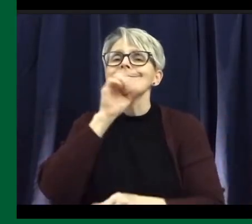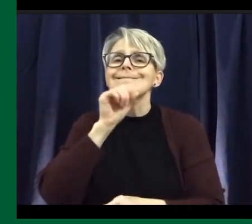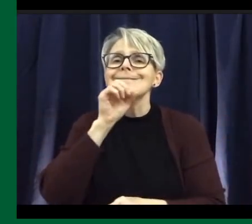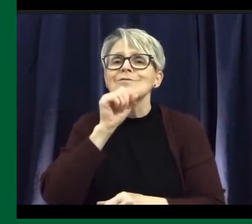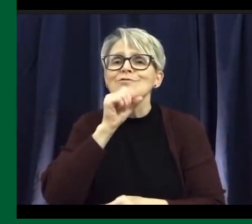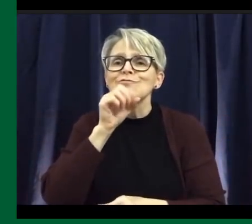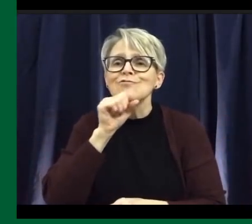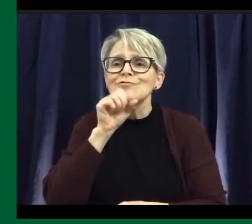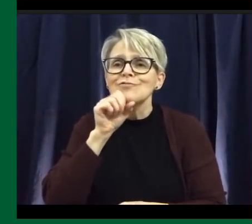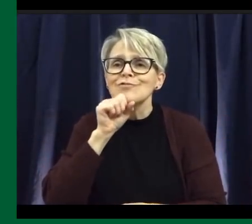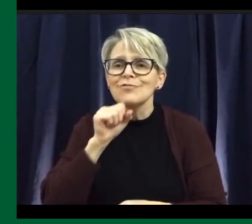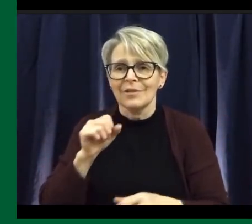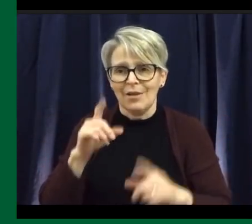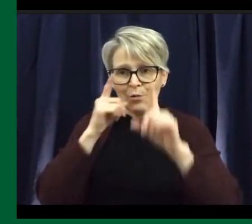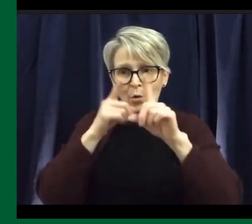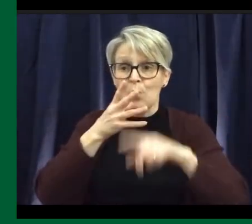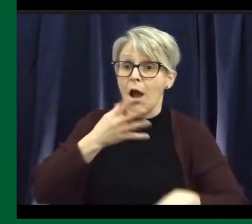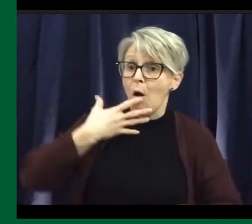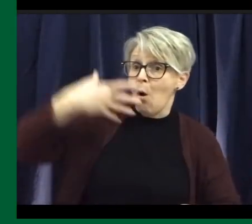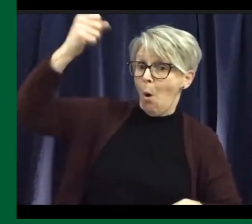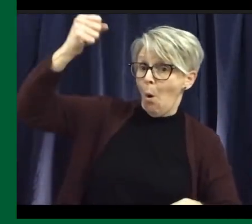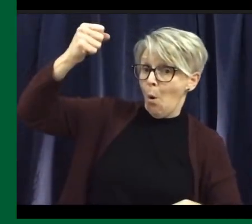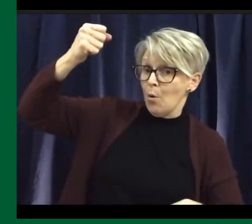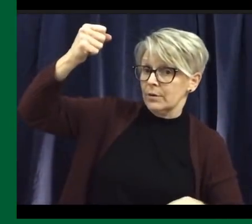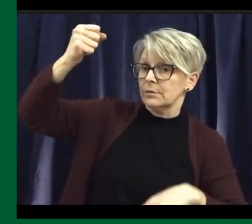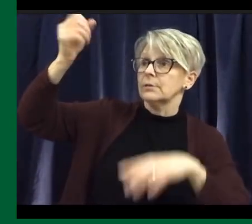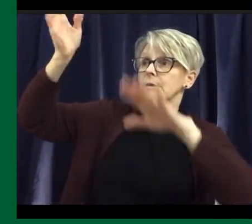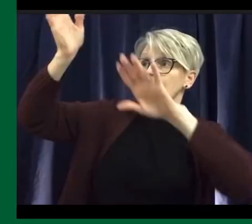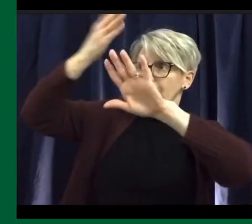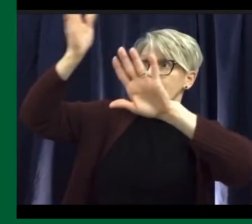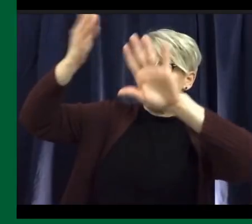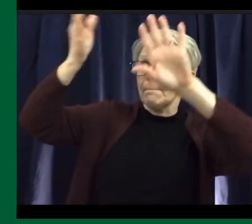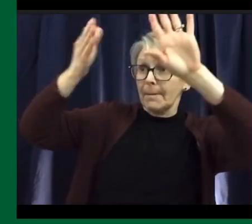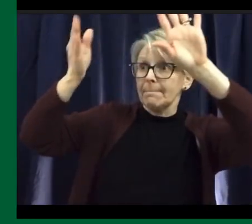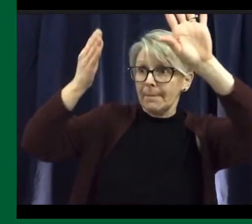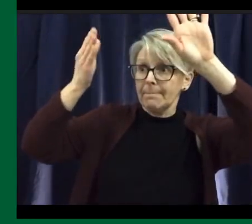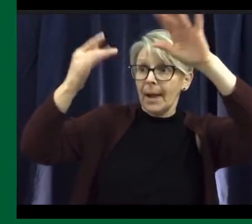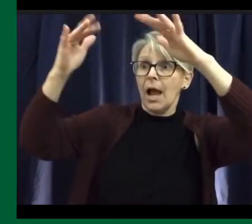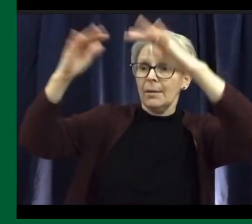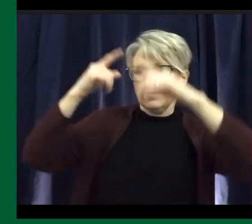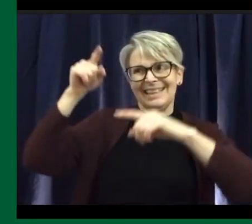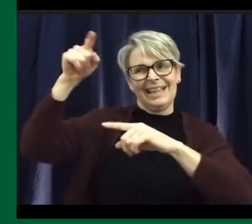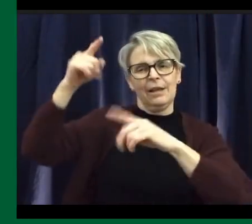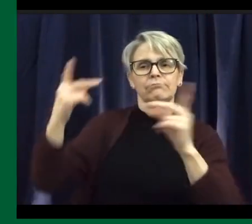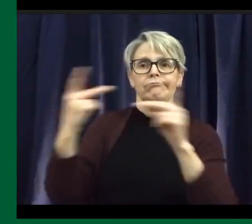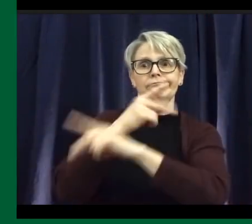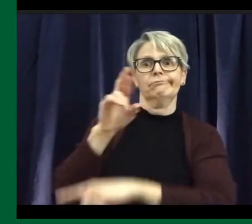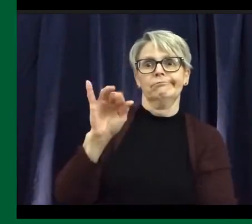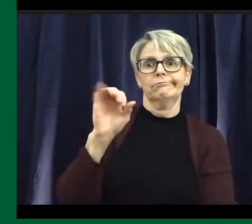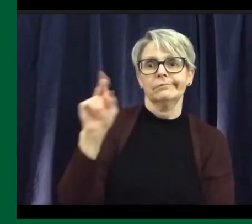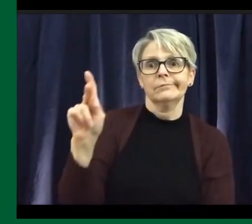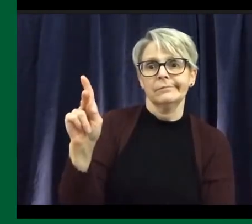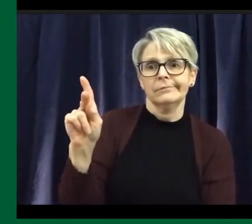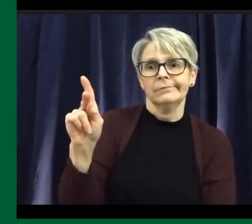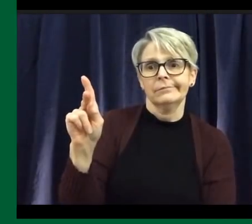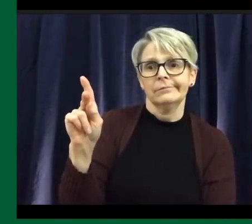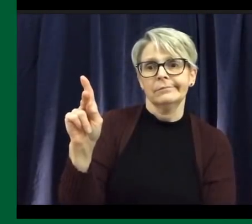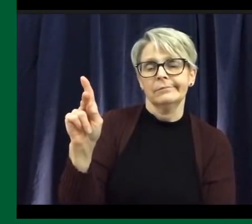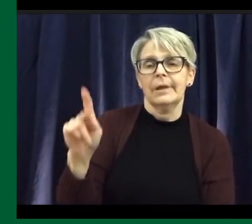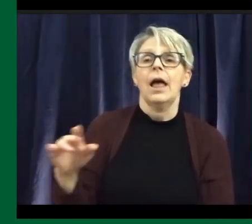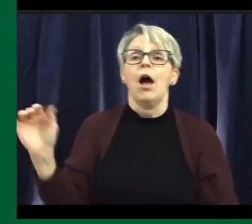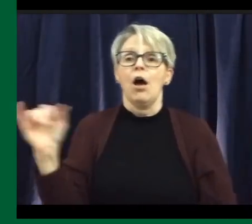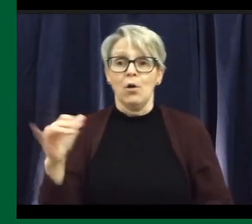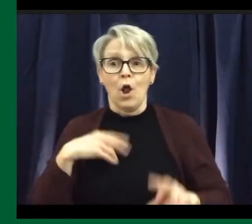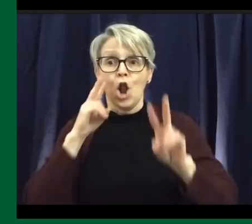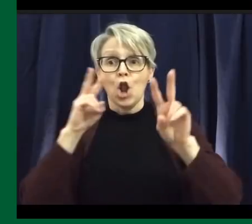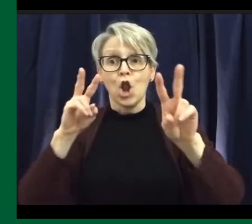for our oldest populations first, that they're the most at risk. And then we are looking forward